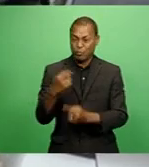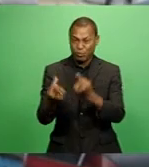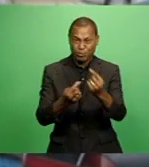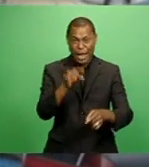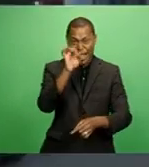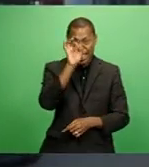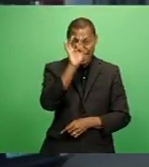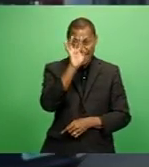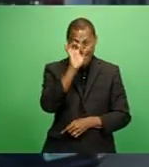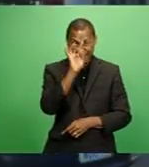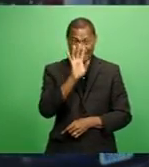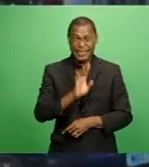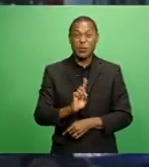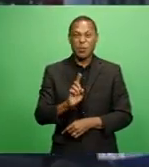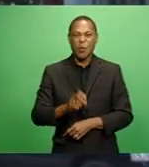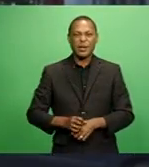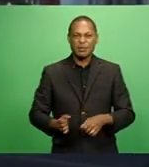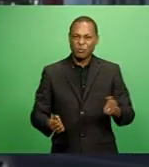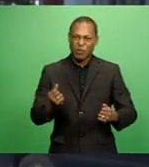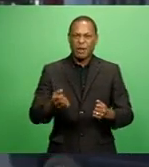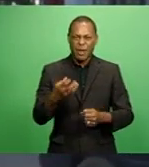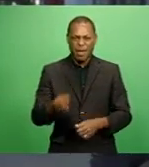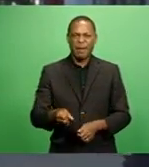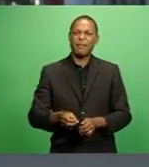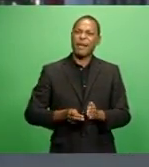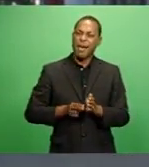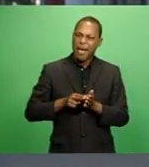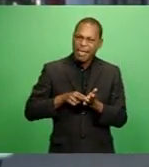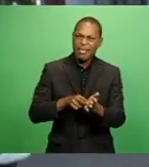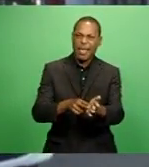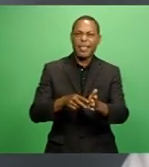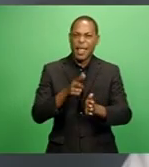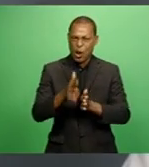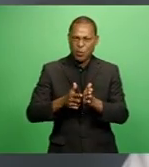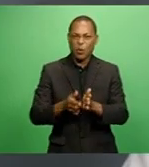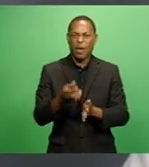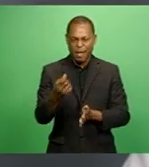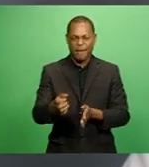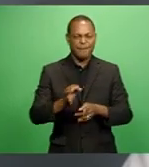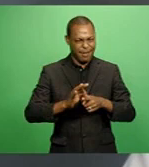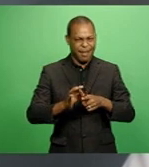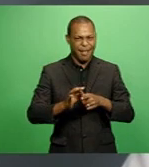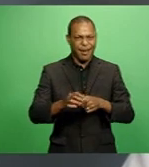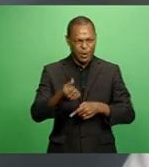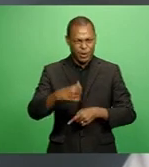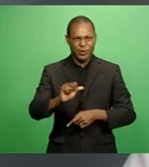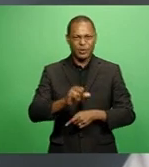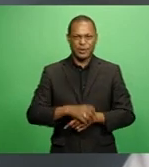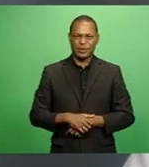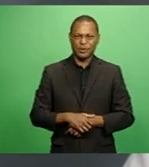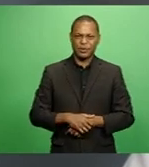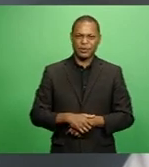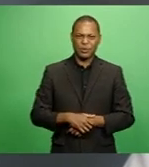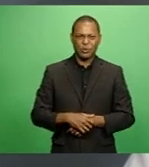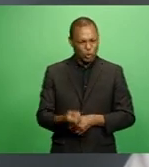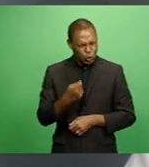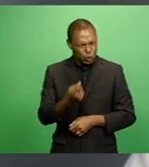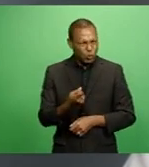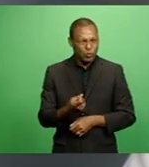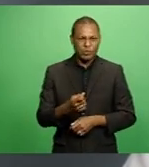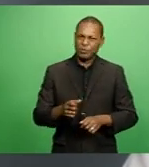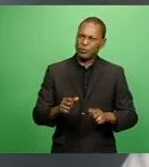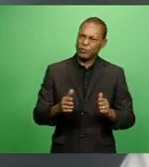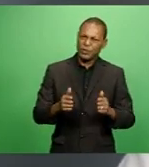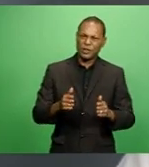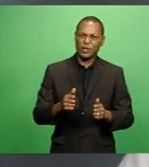the Greater Nandi and Lautoka areas have color-coded number plates. We have almost completed Nandi and